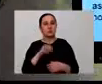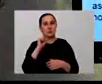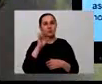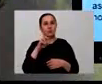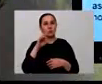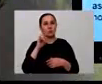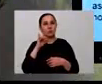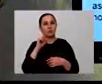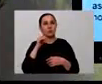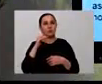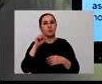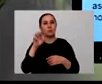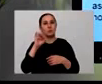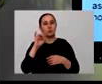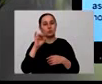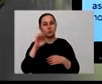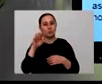Abdurauf Abdurahim o'g'li Fitrat